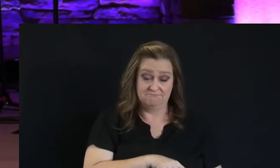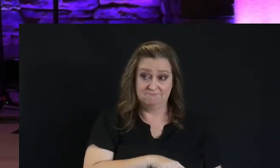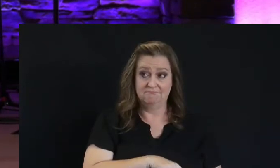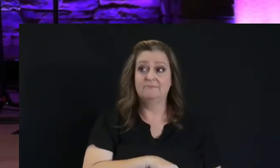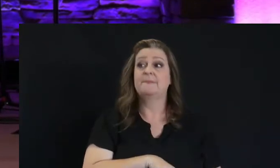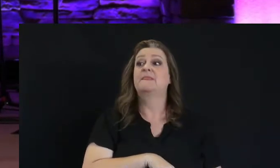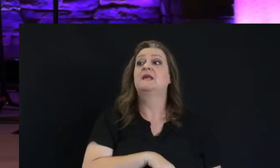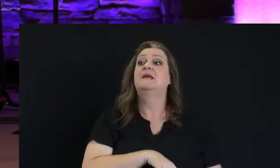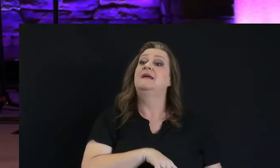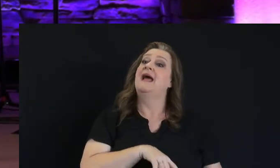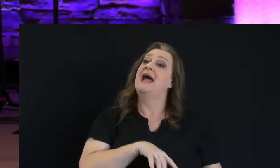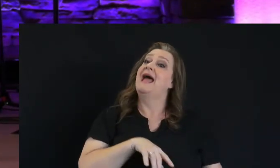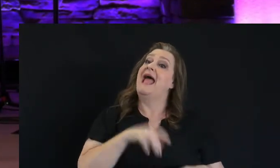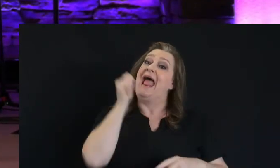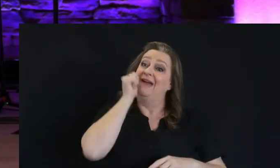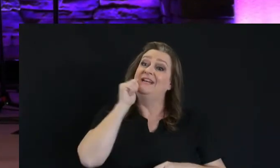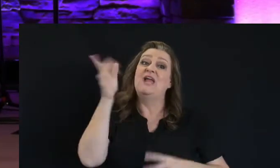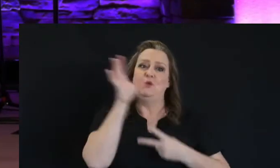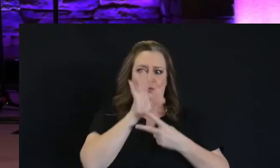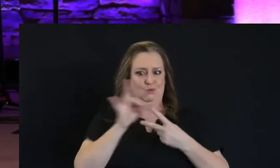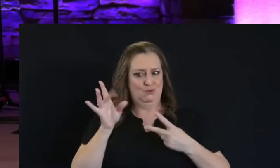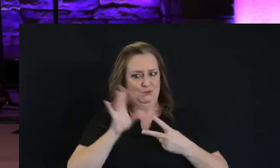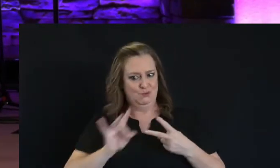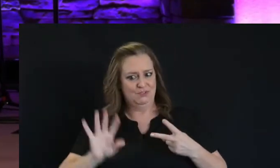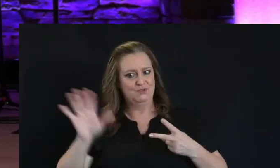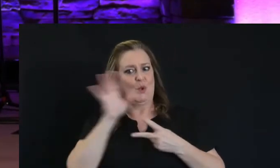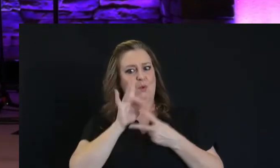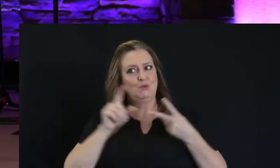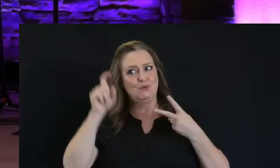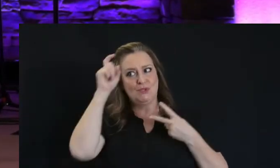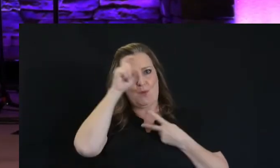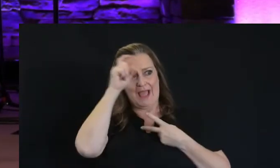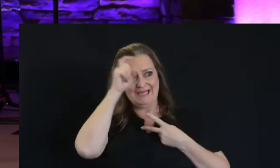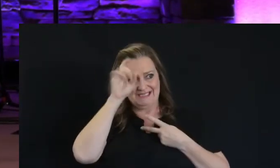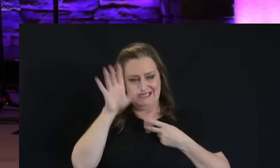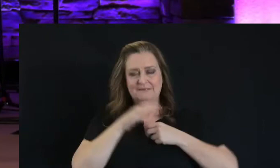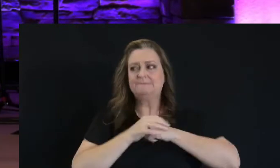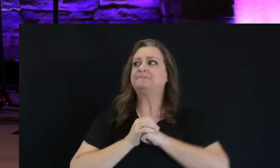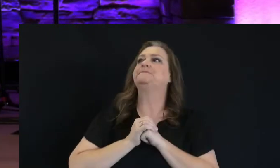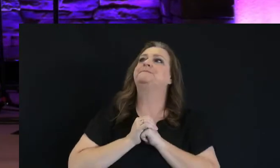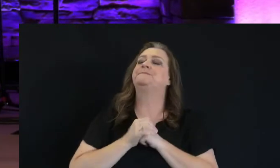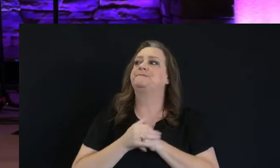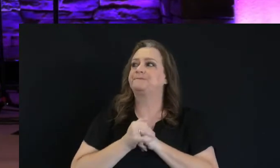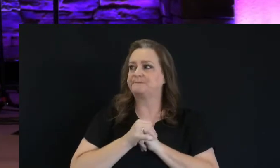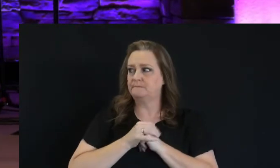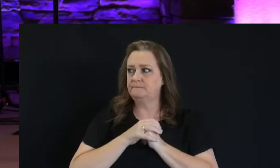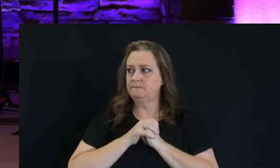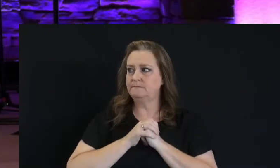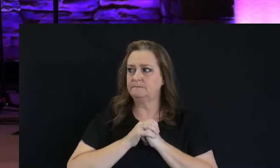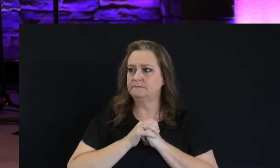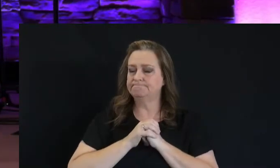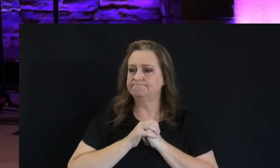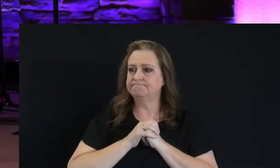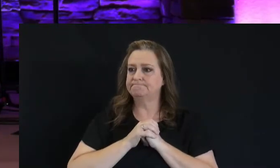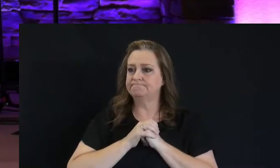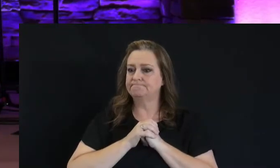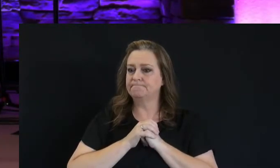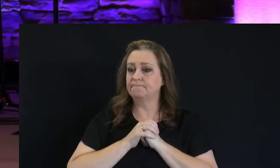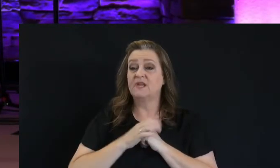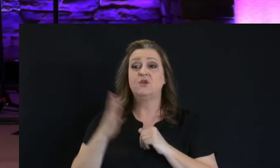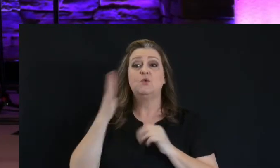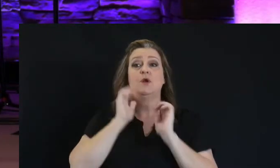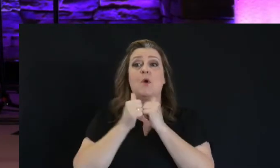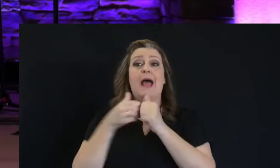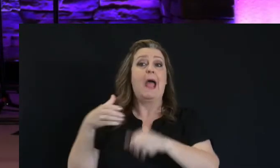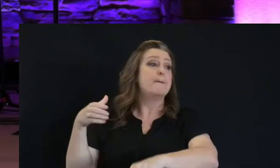At the end of the day, you get to choose. So choose wisely. So choose wisely. Do you want to know, by the way, just how